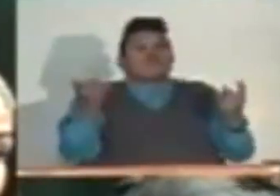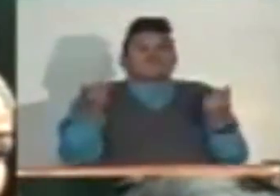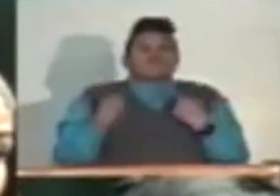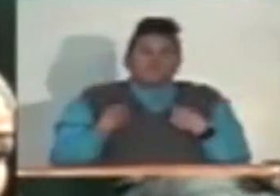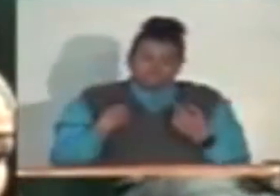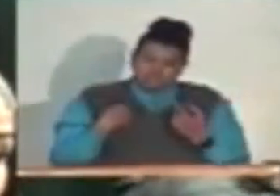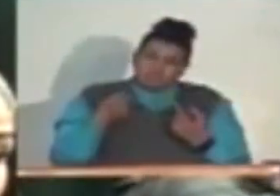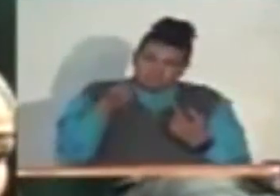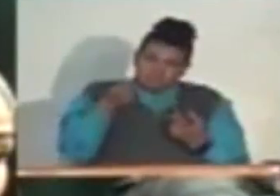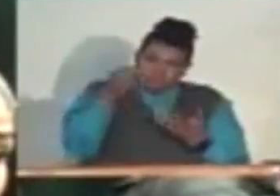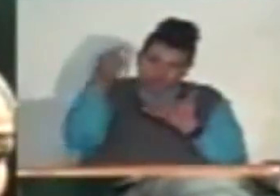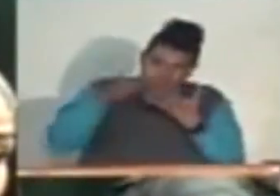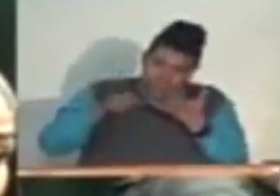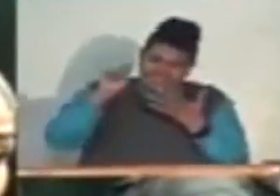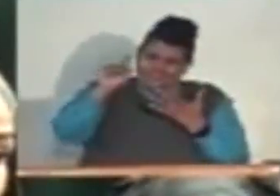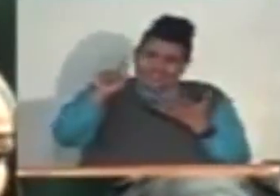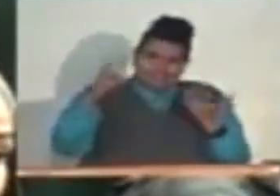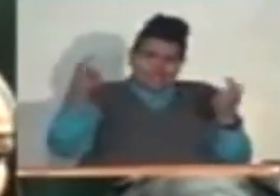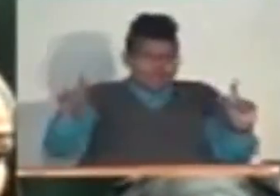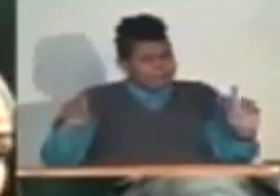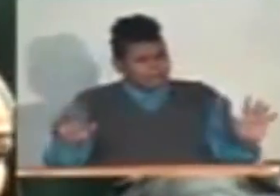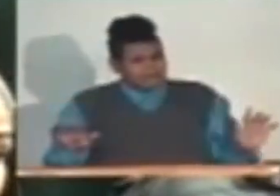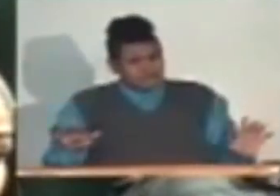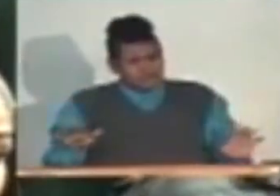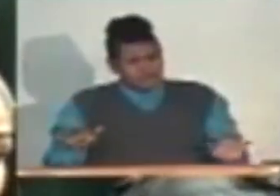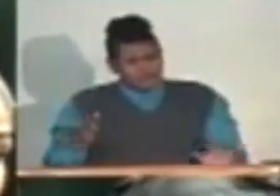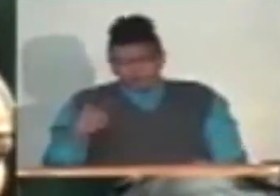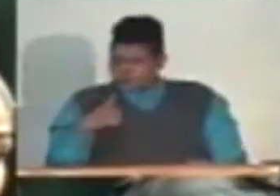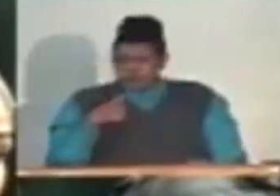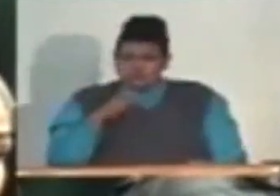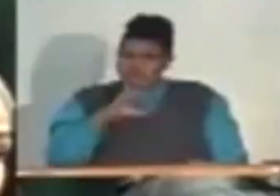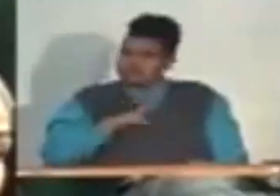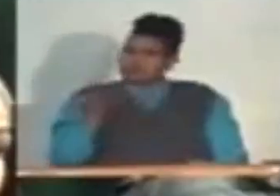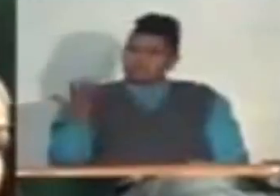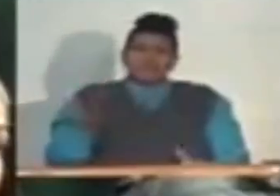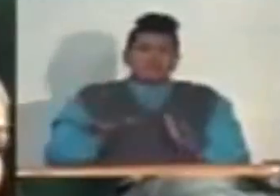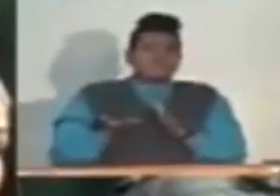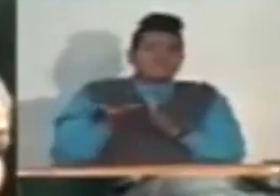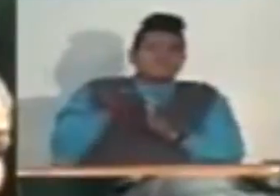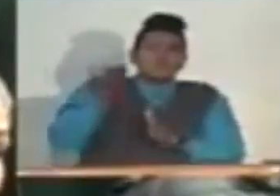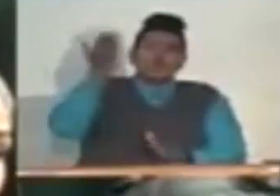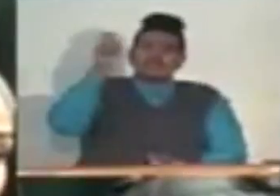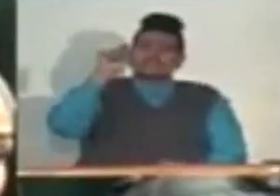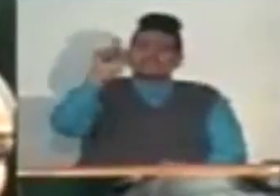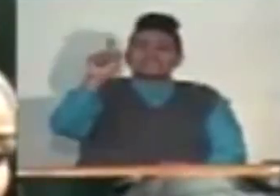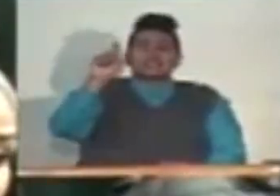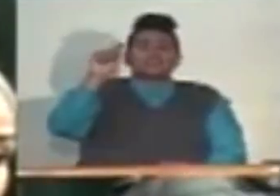paying. We are not against raising the tax threshold. We raised it